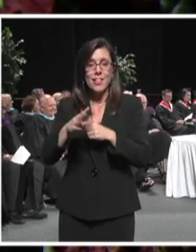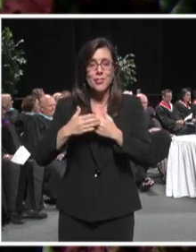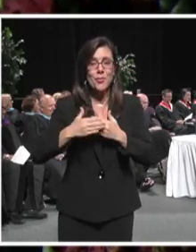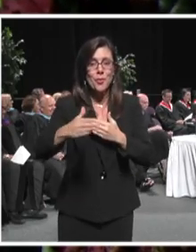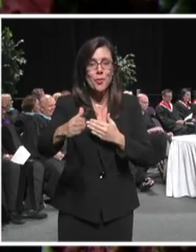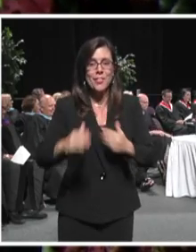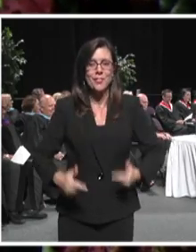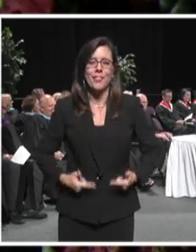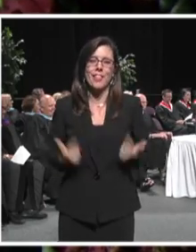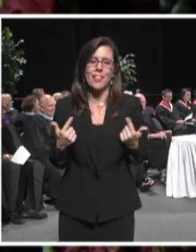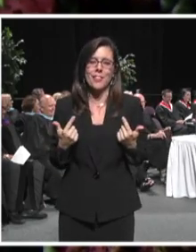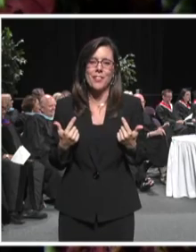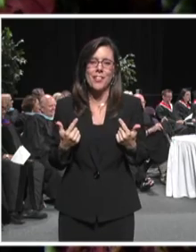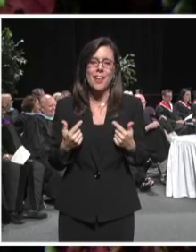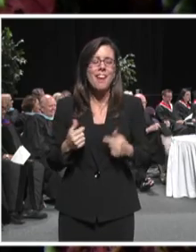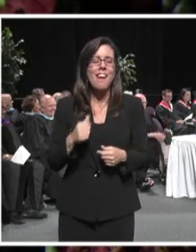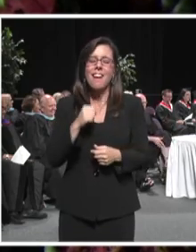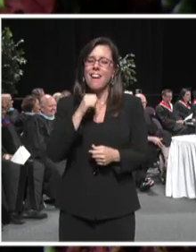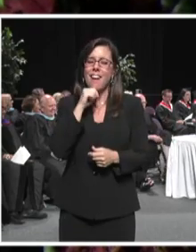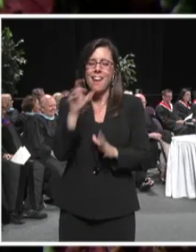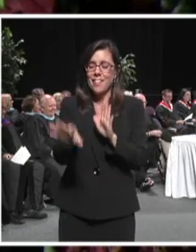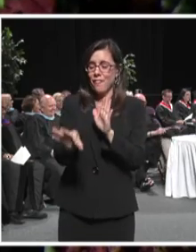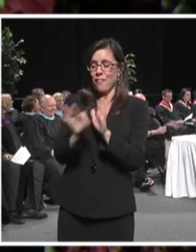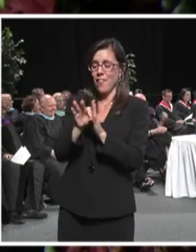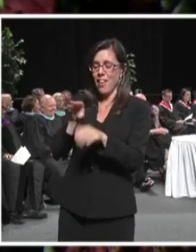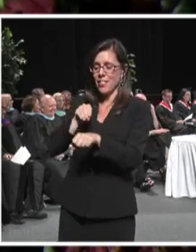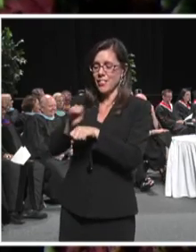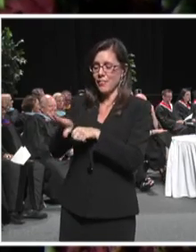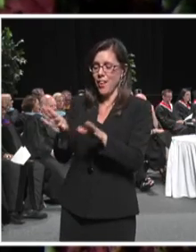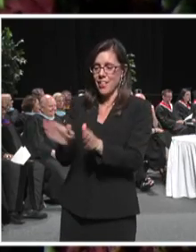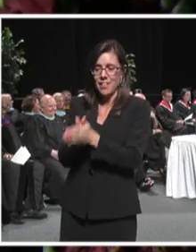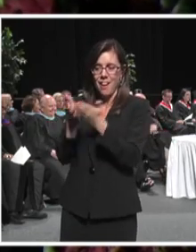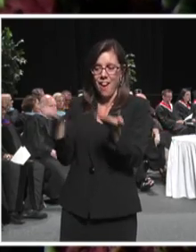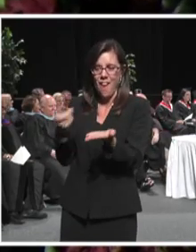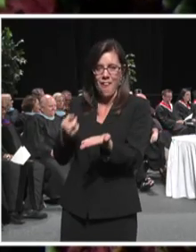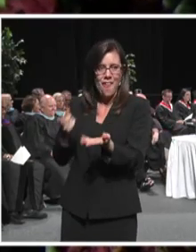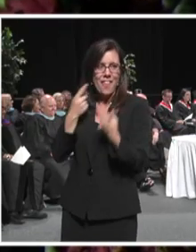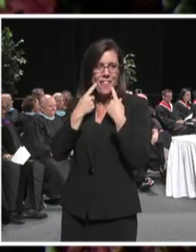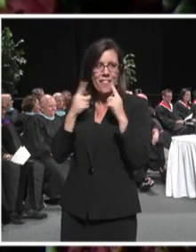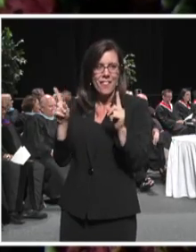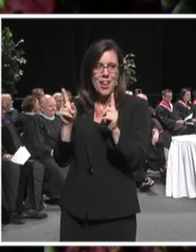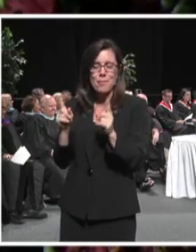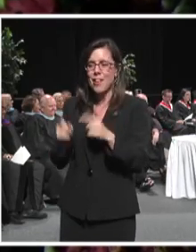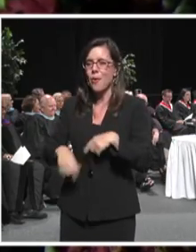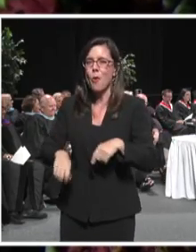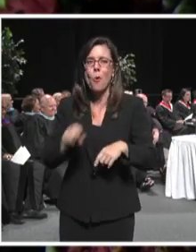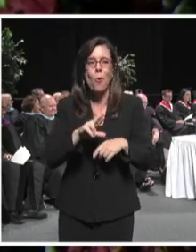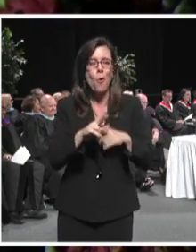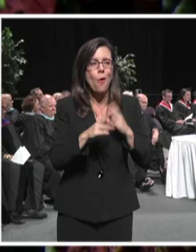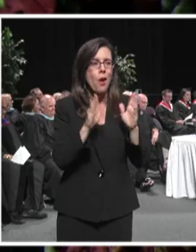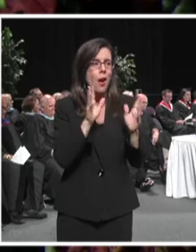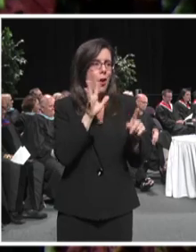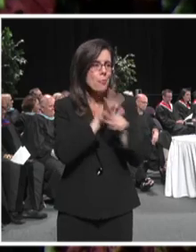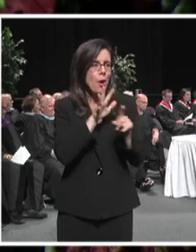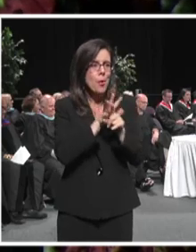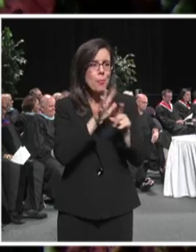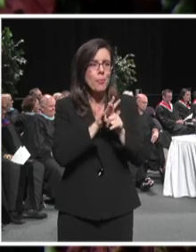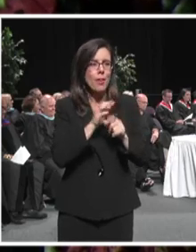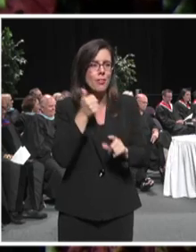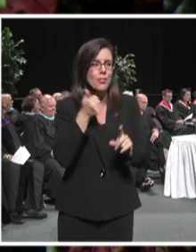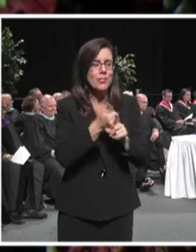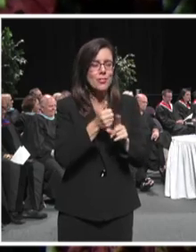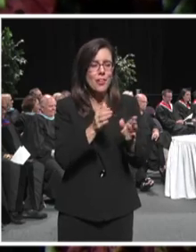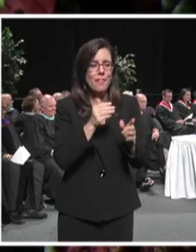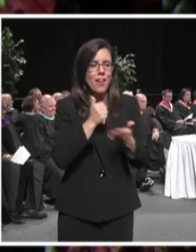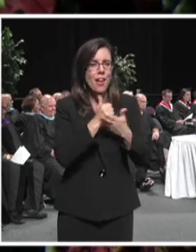of your lives. I didn't find this advice in a famous document, a popular self-help book, or on Twitter.